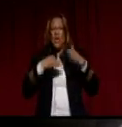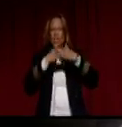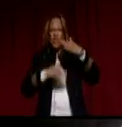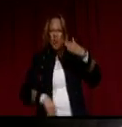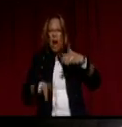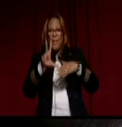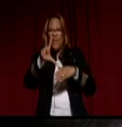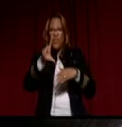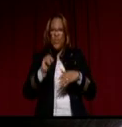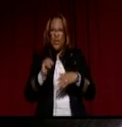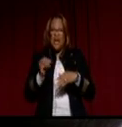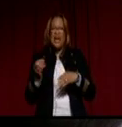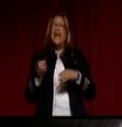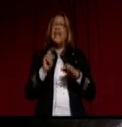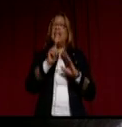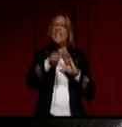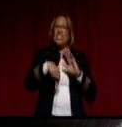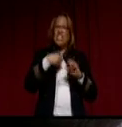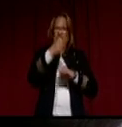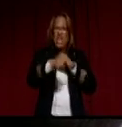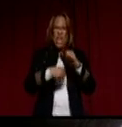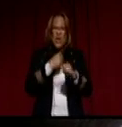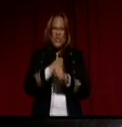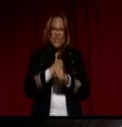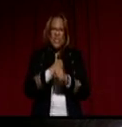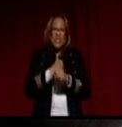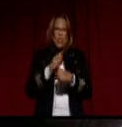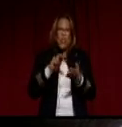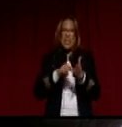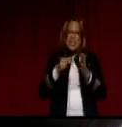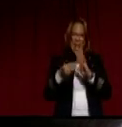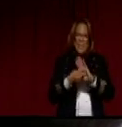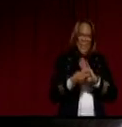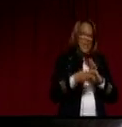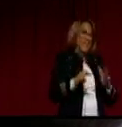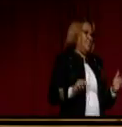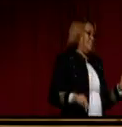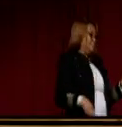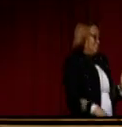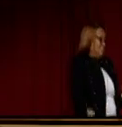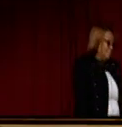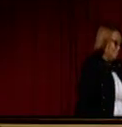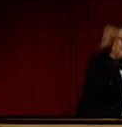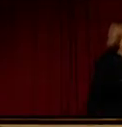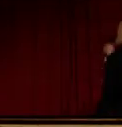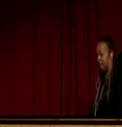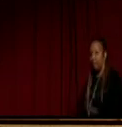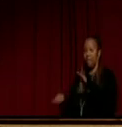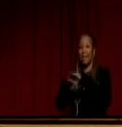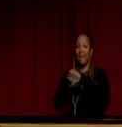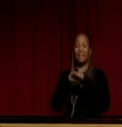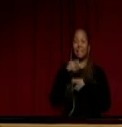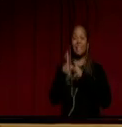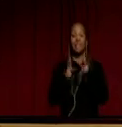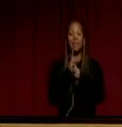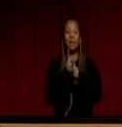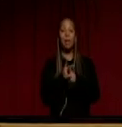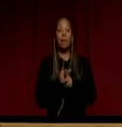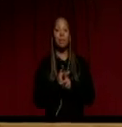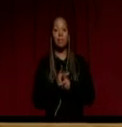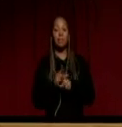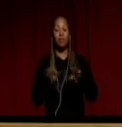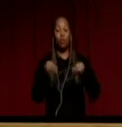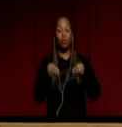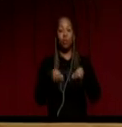just because of where you live. And what does that mean? That means the access to the kinds of